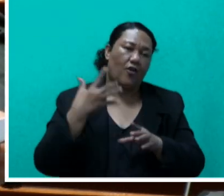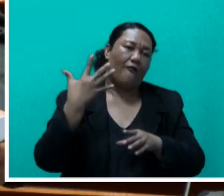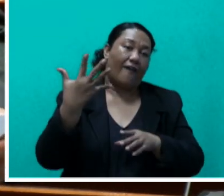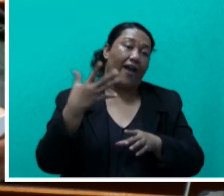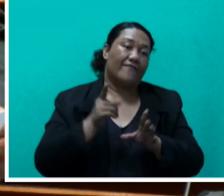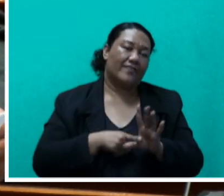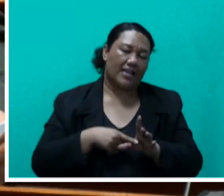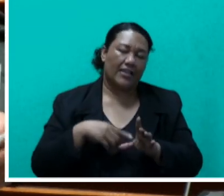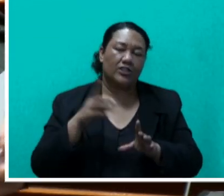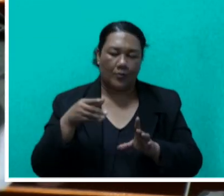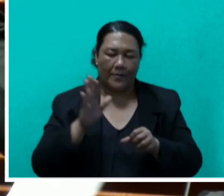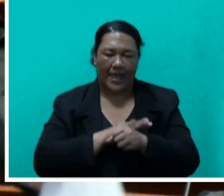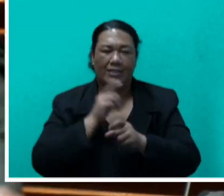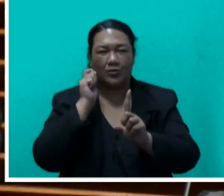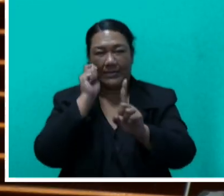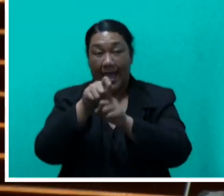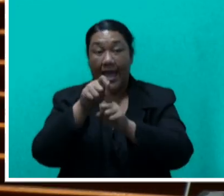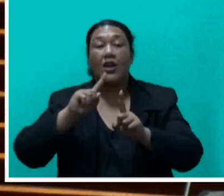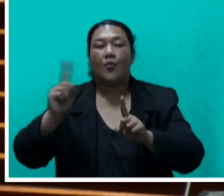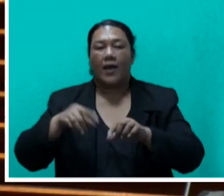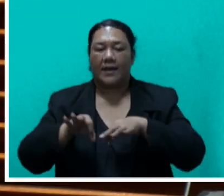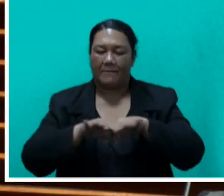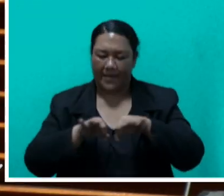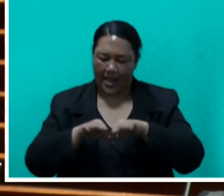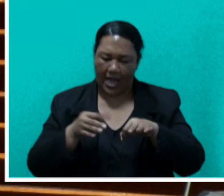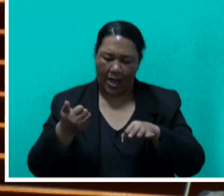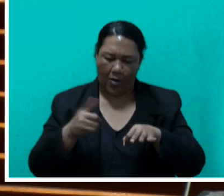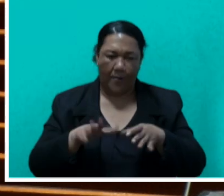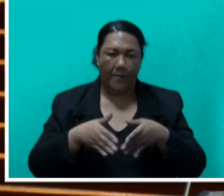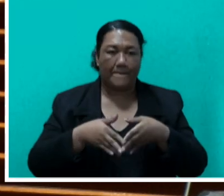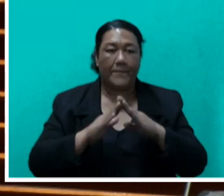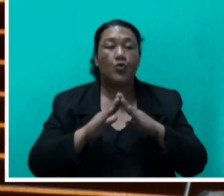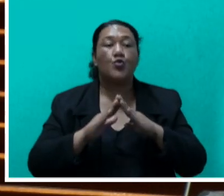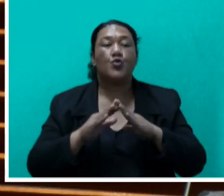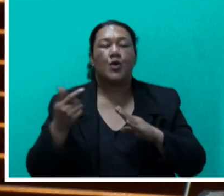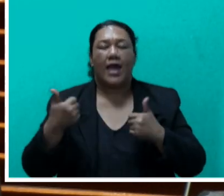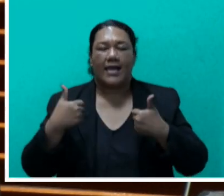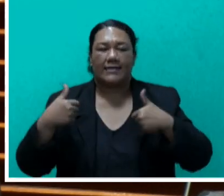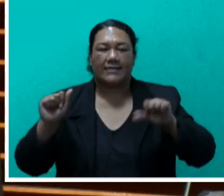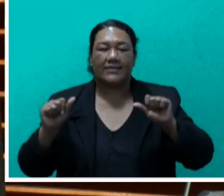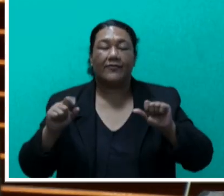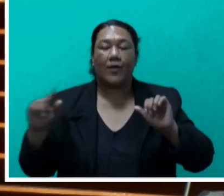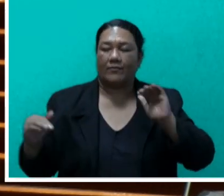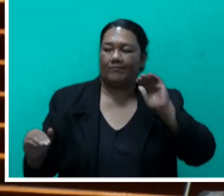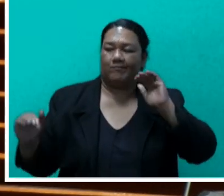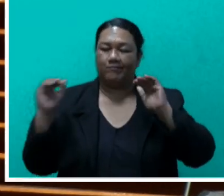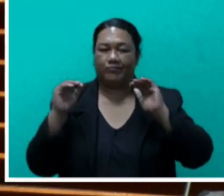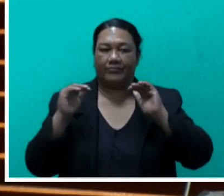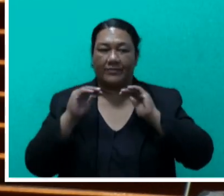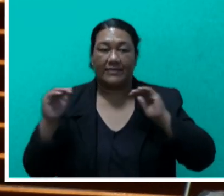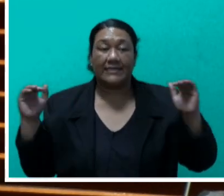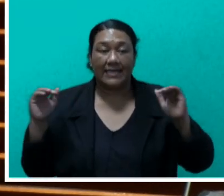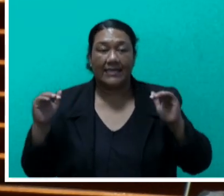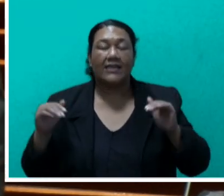targets materialize as planned, whilst expected results achieved in terms of improved standard of living and reducing